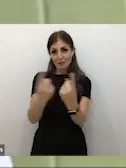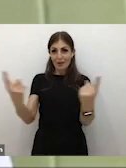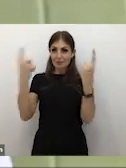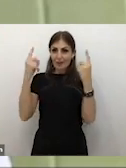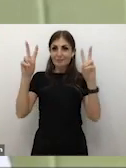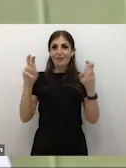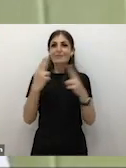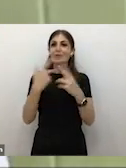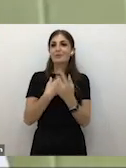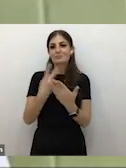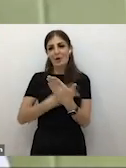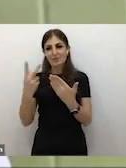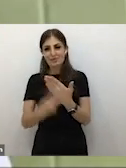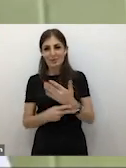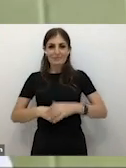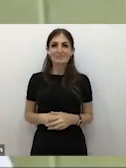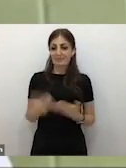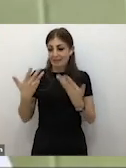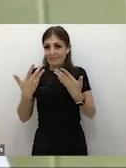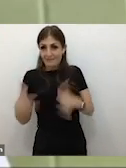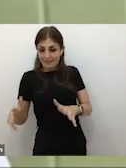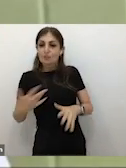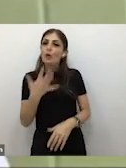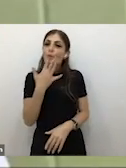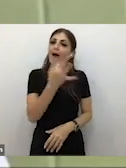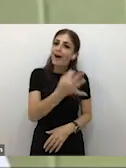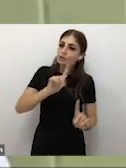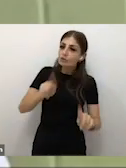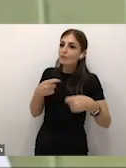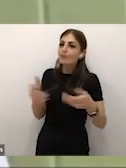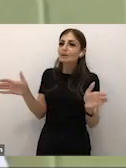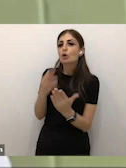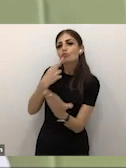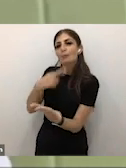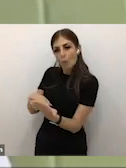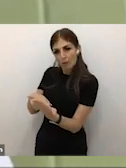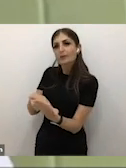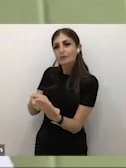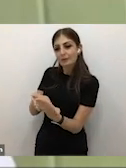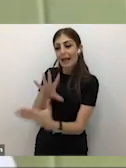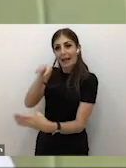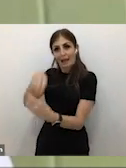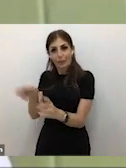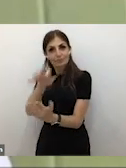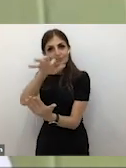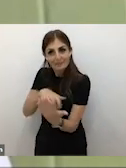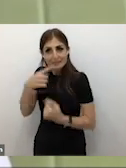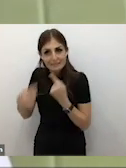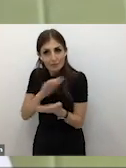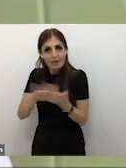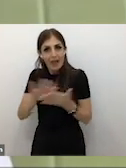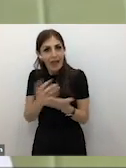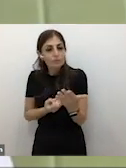program. After you graduate, we will ask you to provide a short report for us, including a description of how you spent